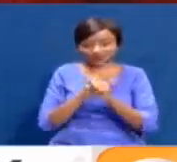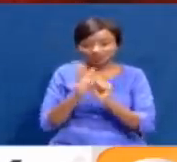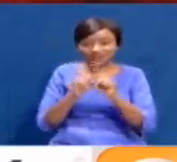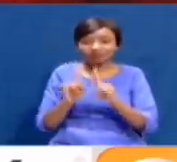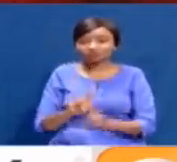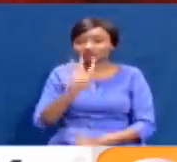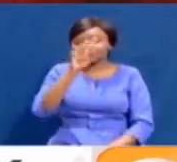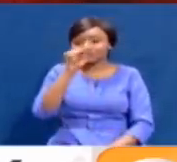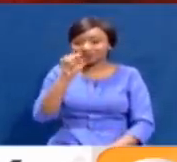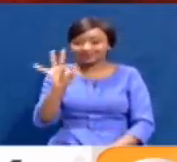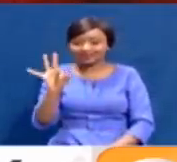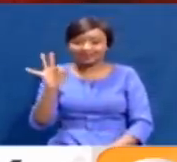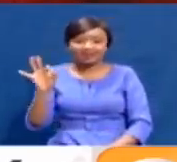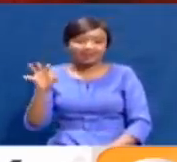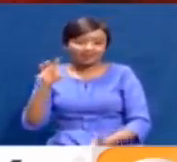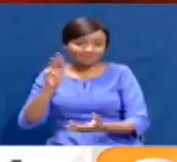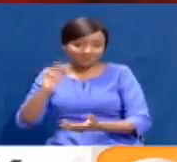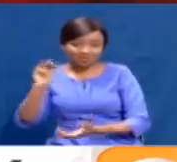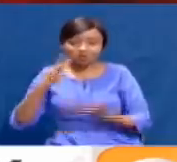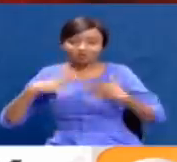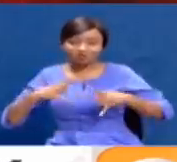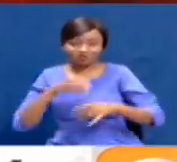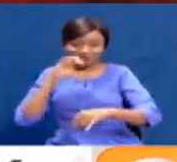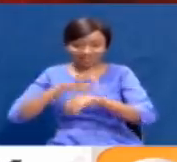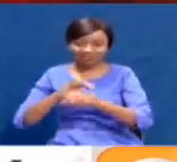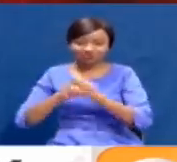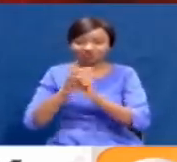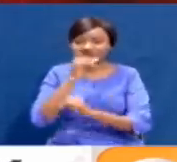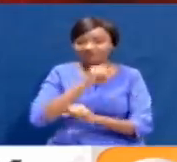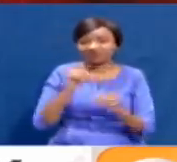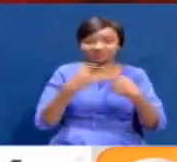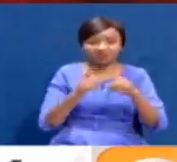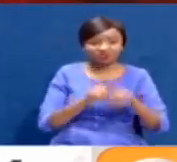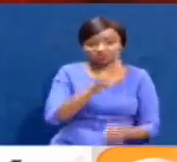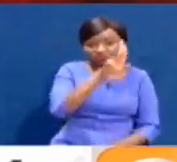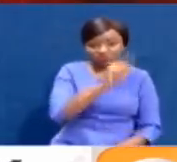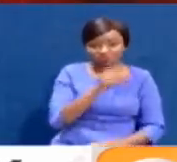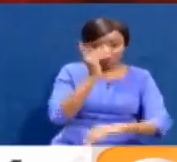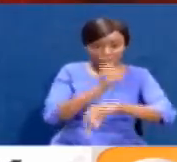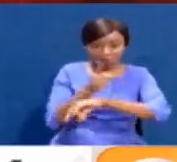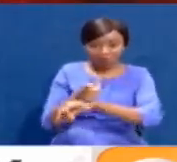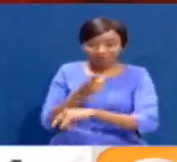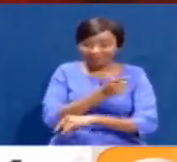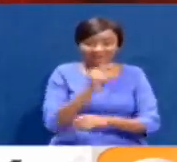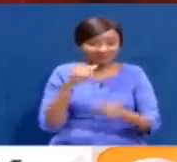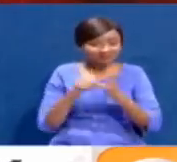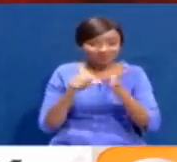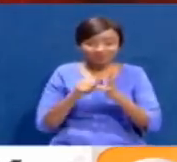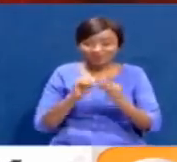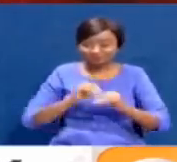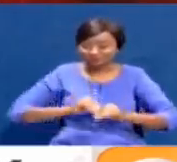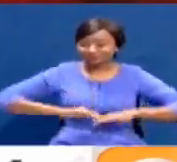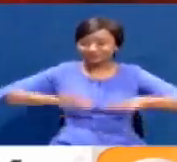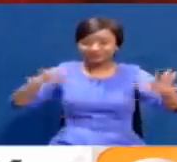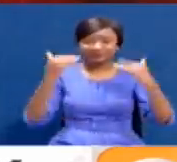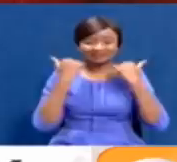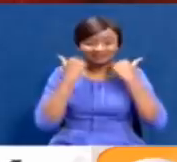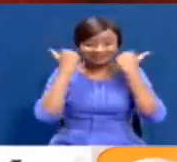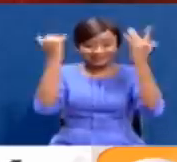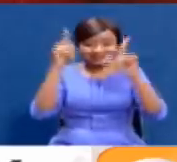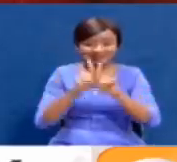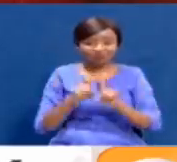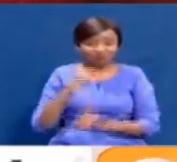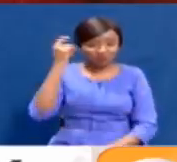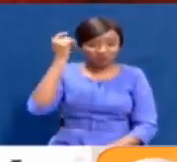than 4.3 million cases recorded. The UN, meanwhile, warned the pandemic was causing widespread distress and mental ill